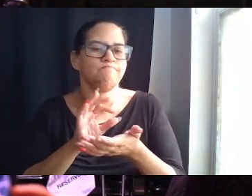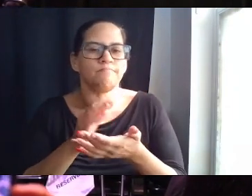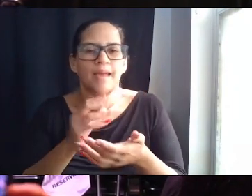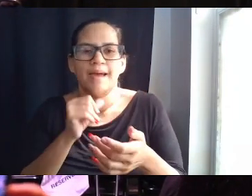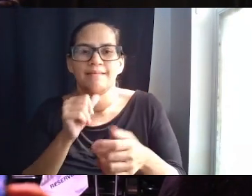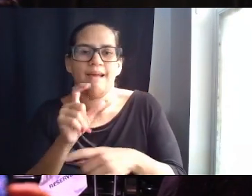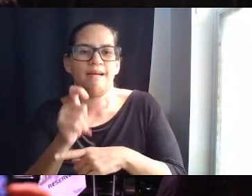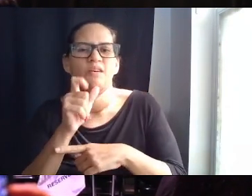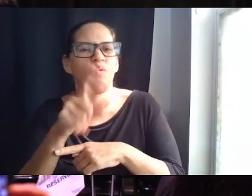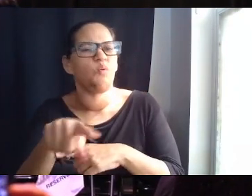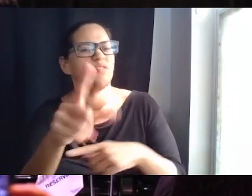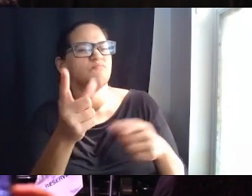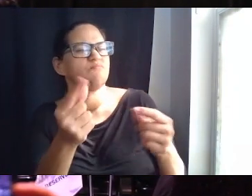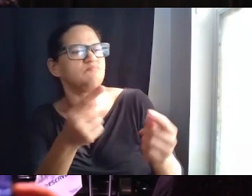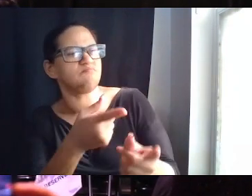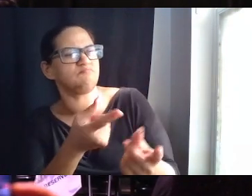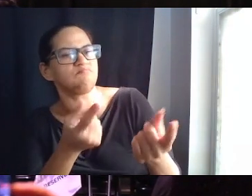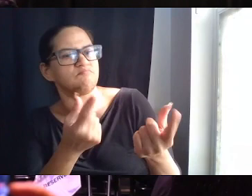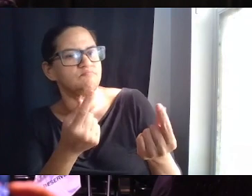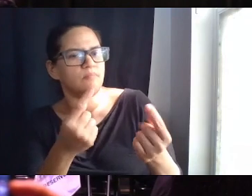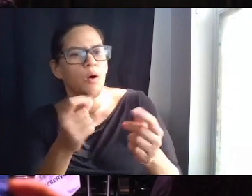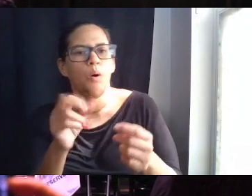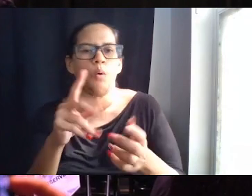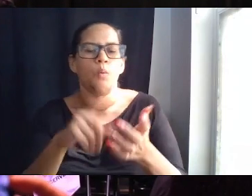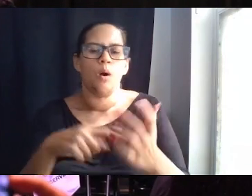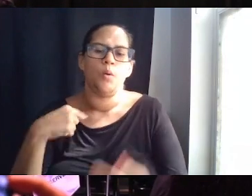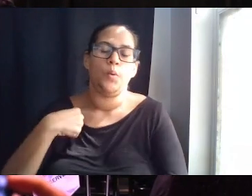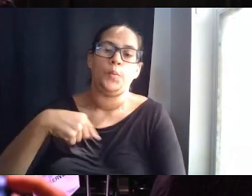do, but what will we do together?